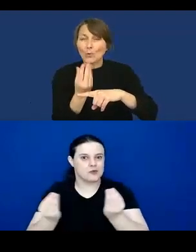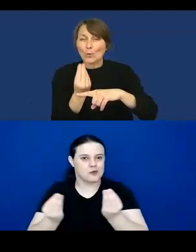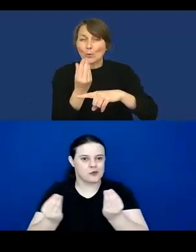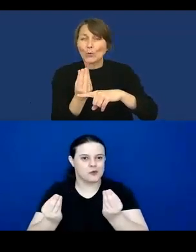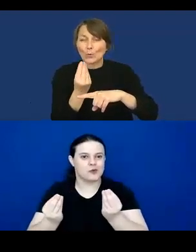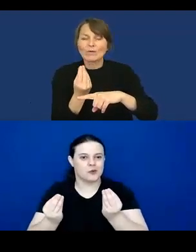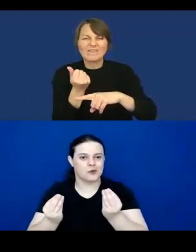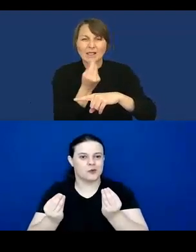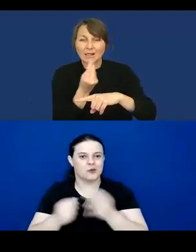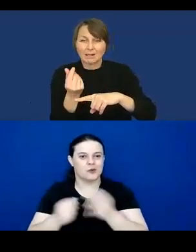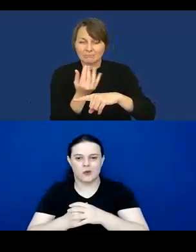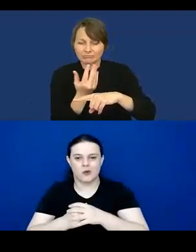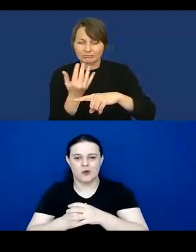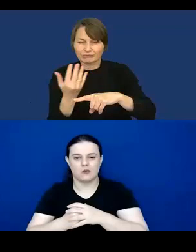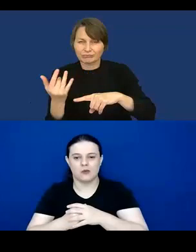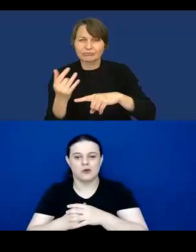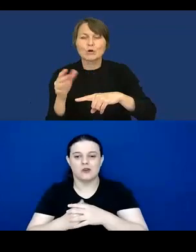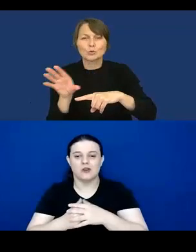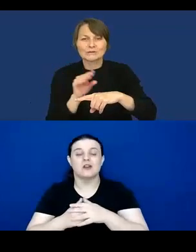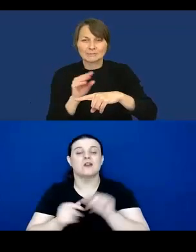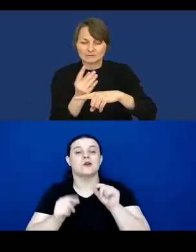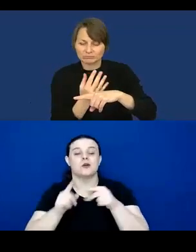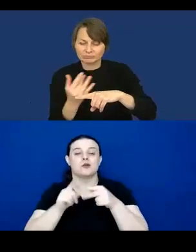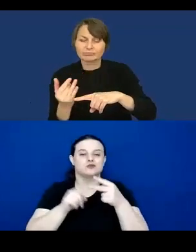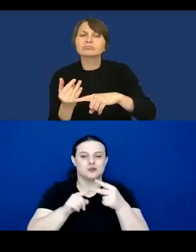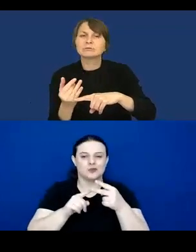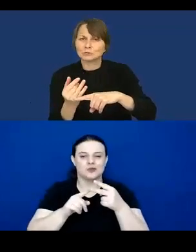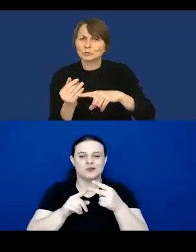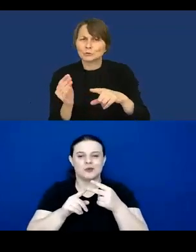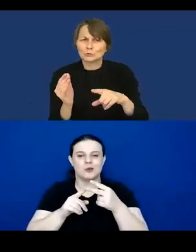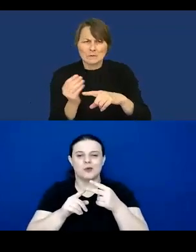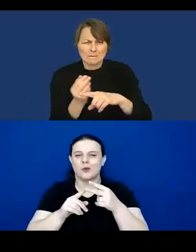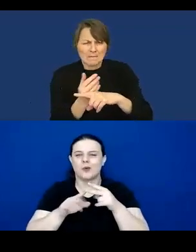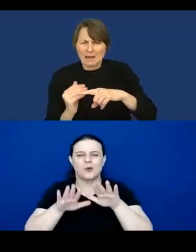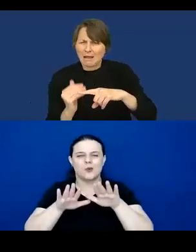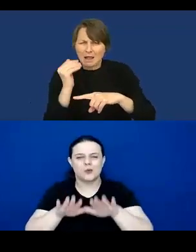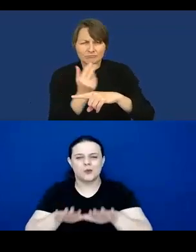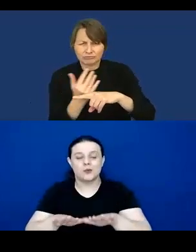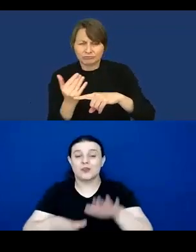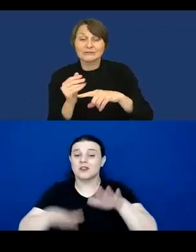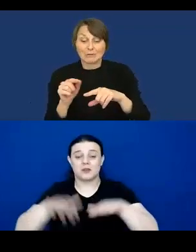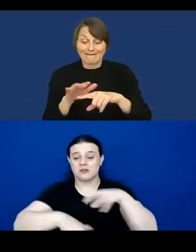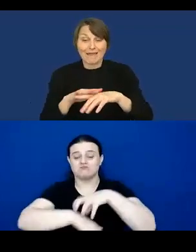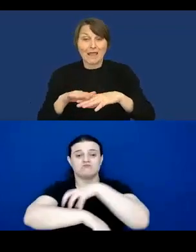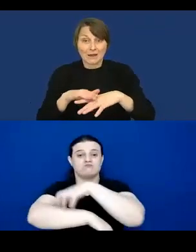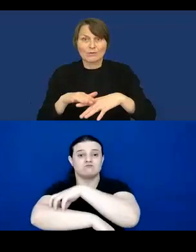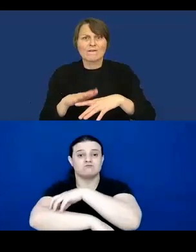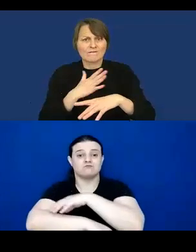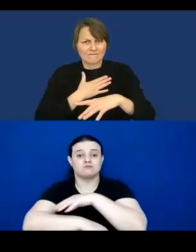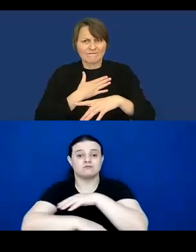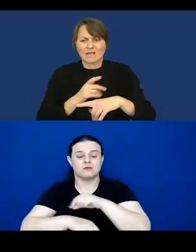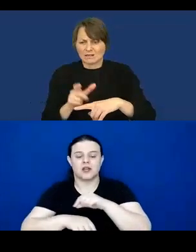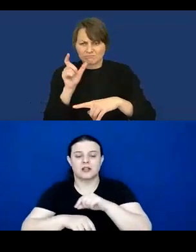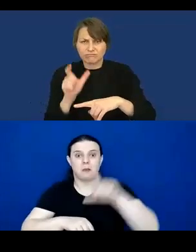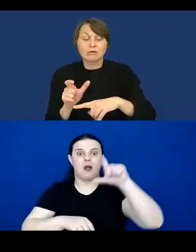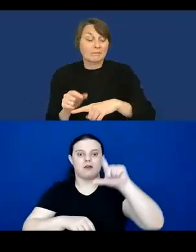a small 2-point threshold. So distance in such an area feels as larger than the same